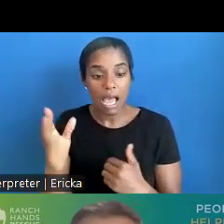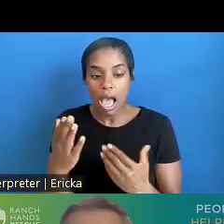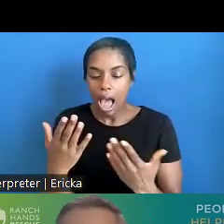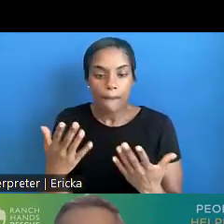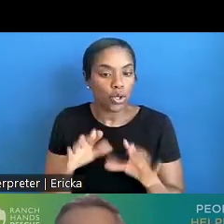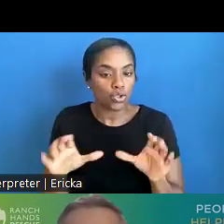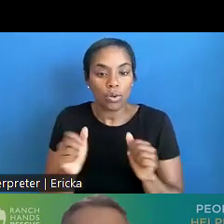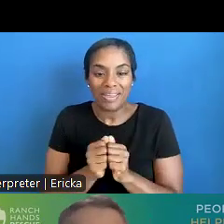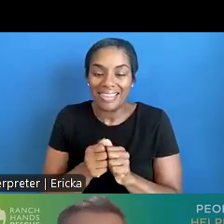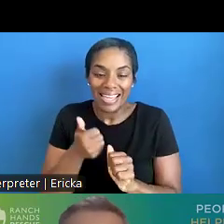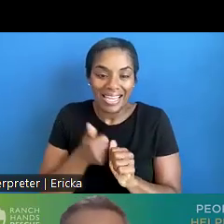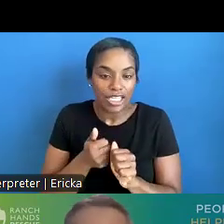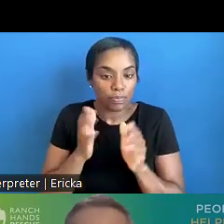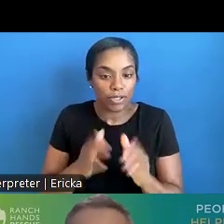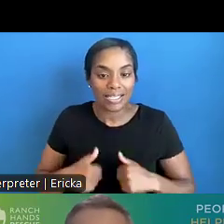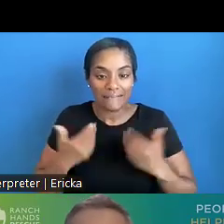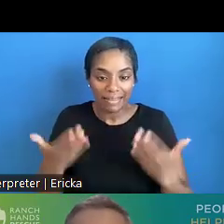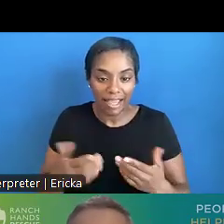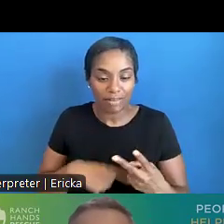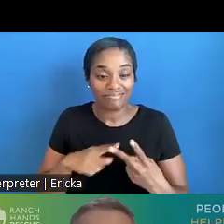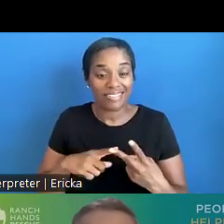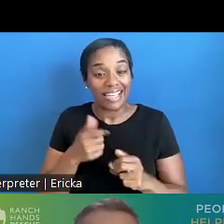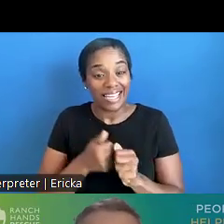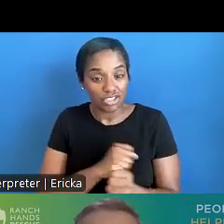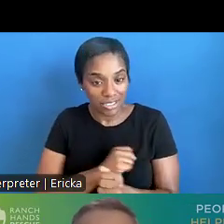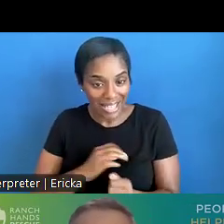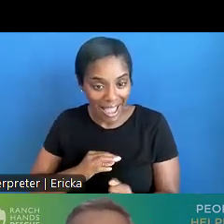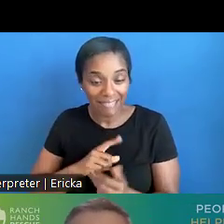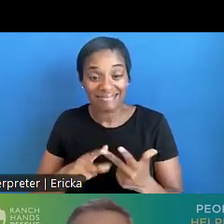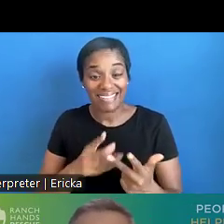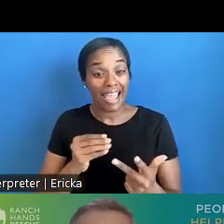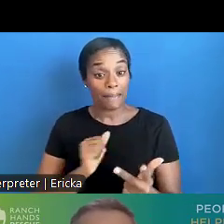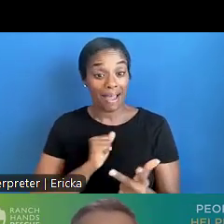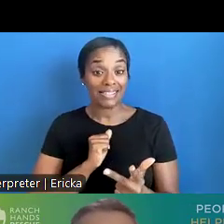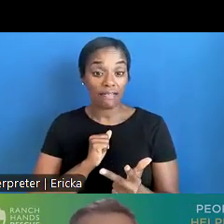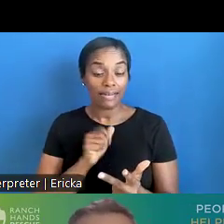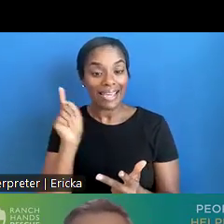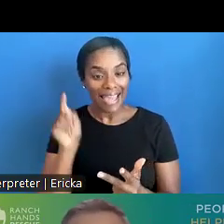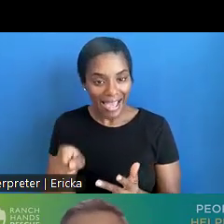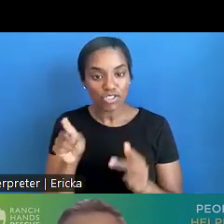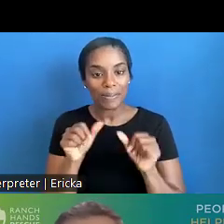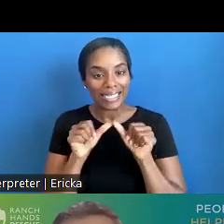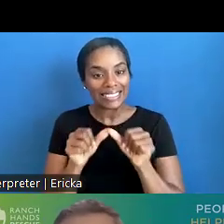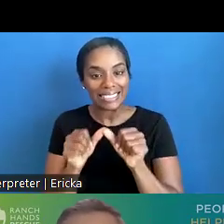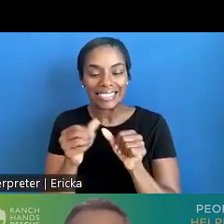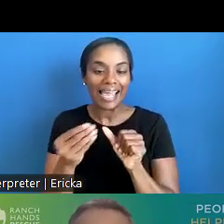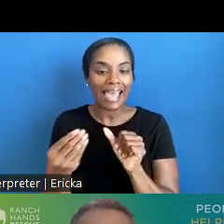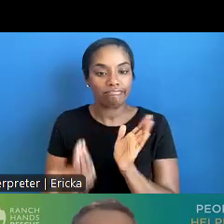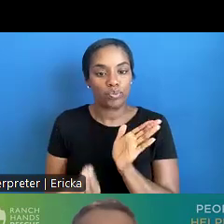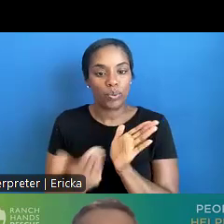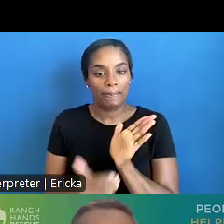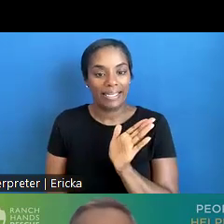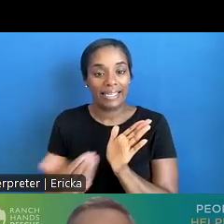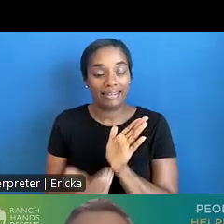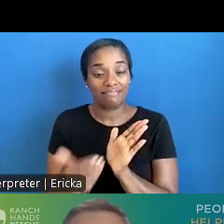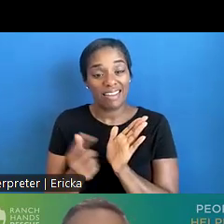every staff member, and across myself, right? It's got to be consistent and it's got to be repeatable. And they